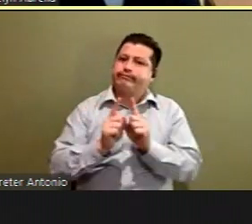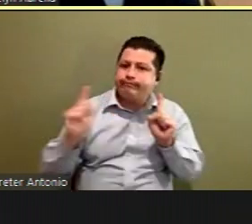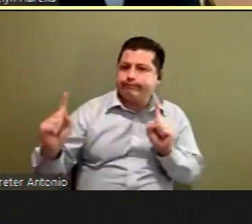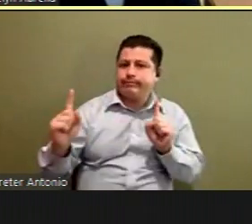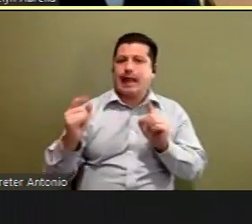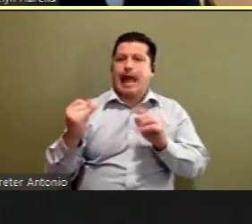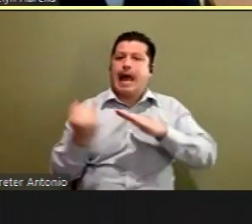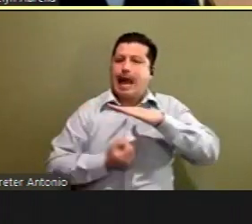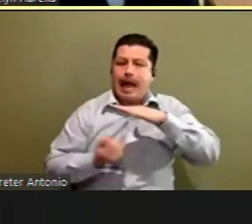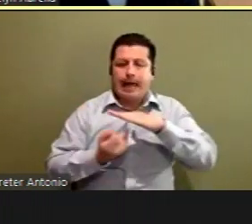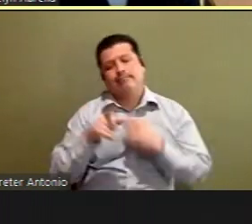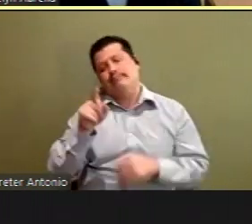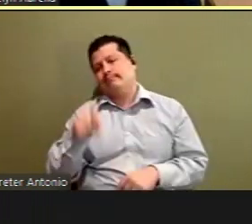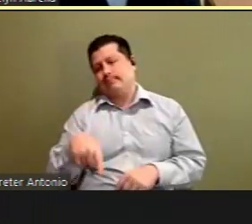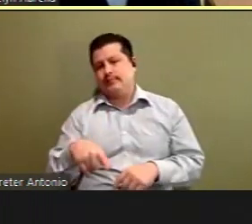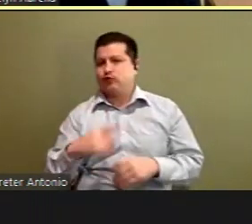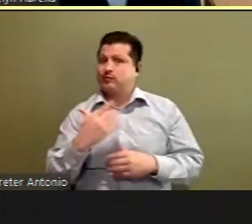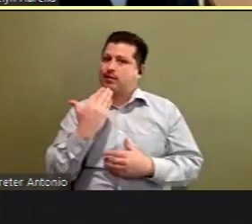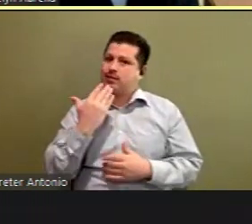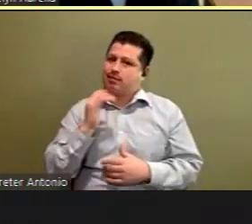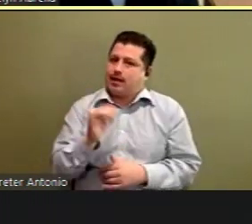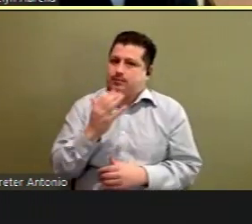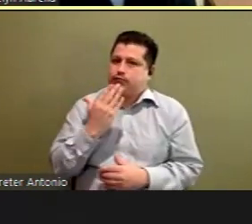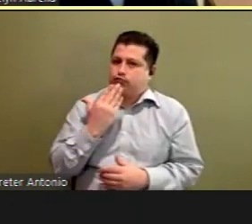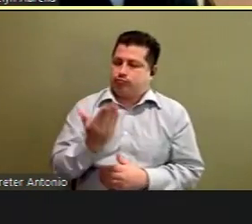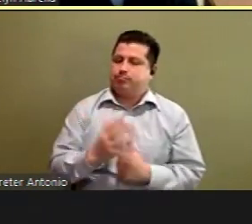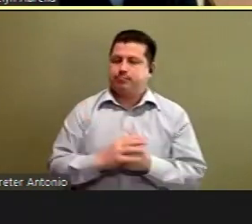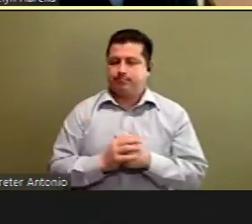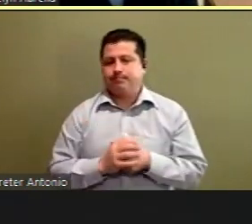you are vaccinated. Next slide.